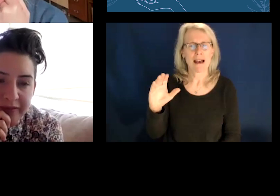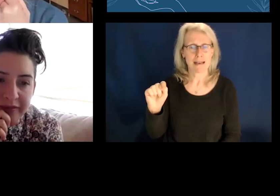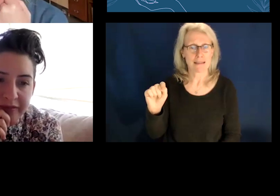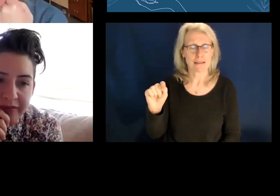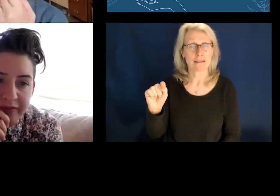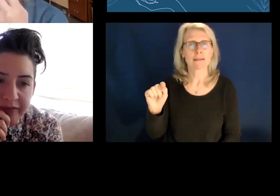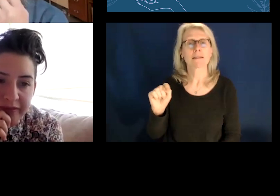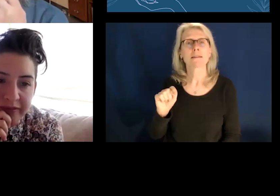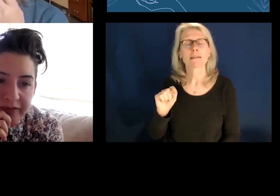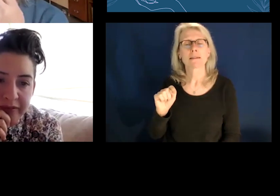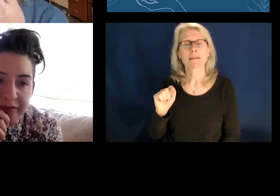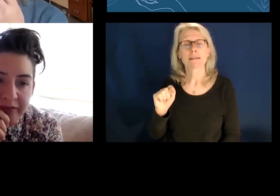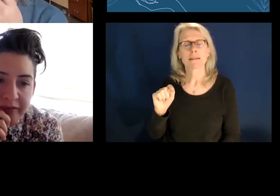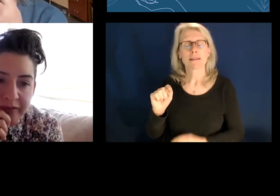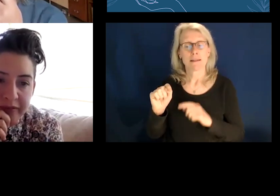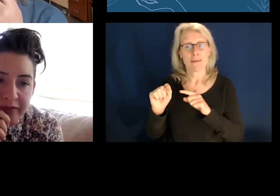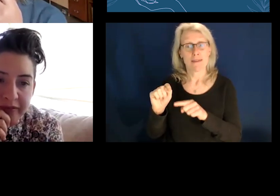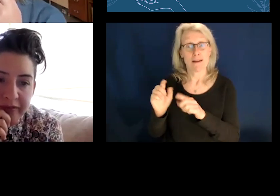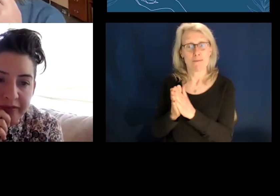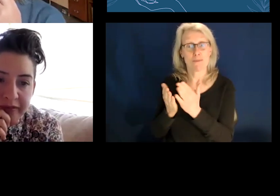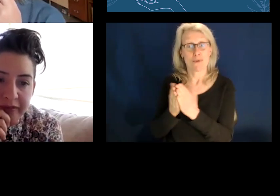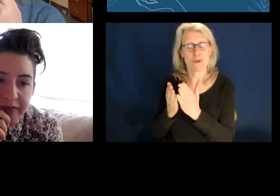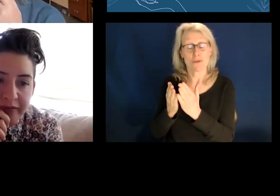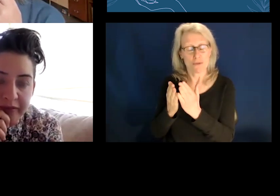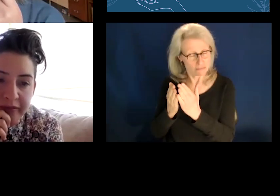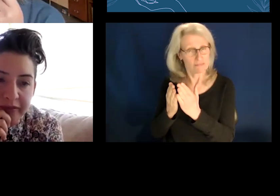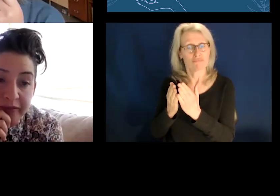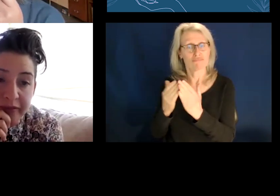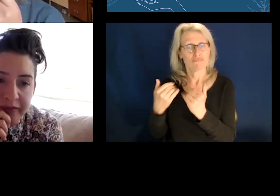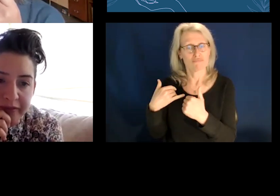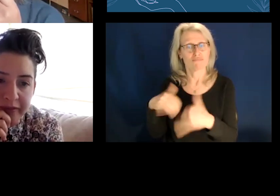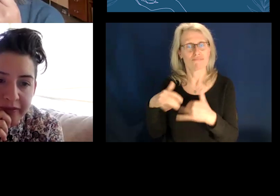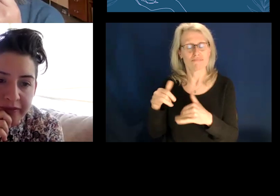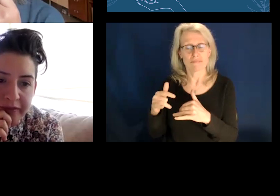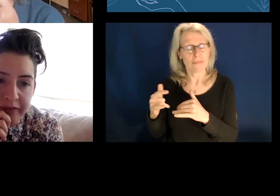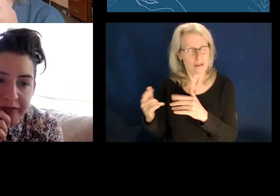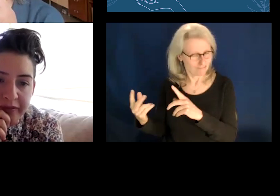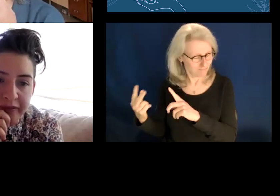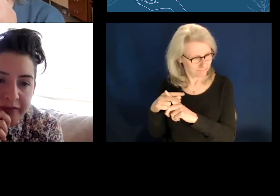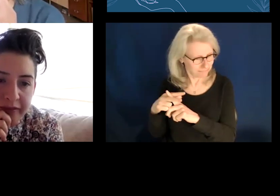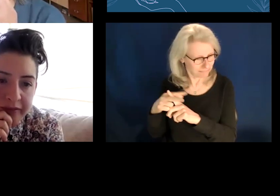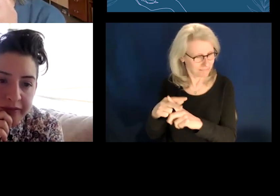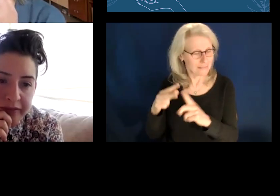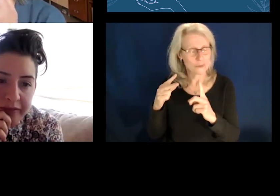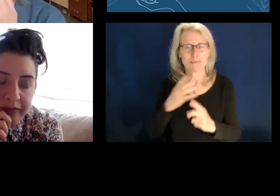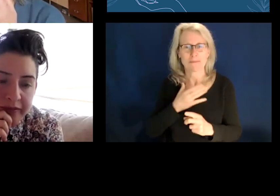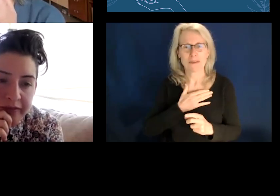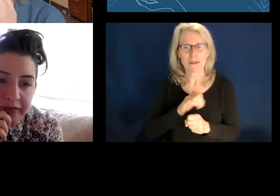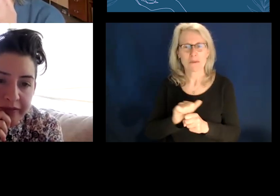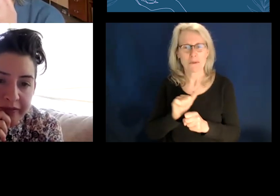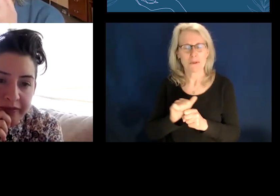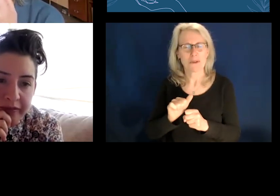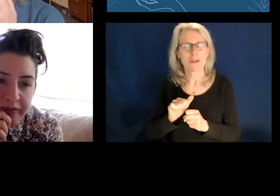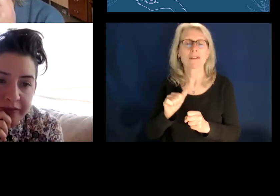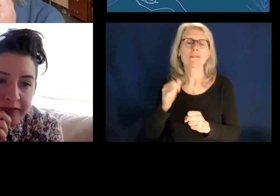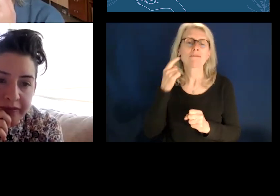blew my mind, because so many of the things that I discovered in that book, I've been musing about in my own work, particularly